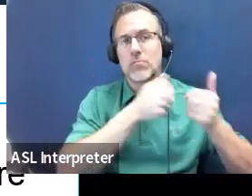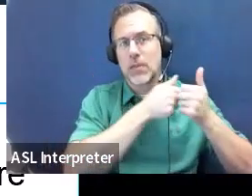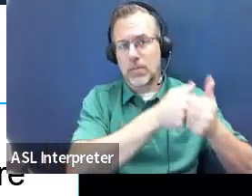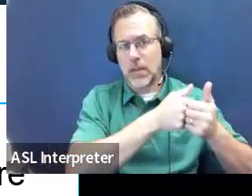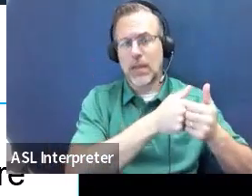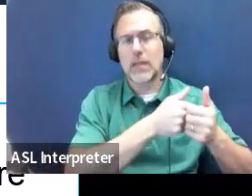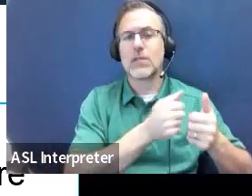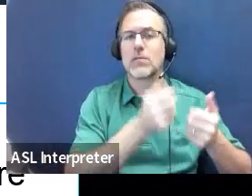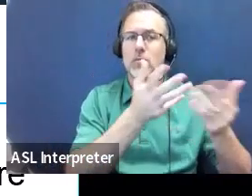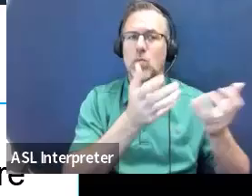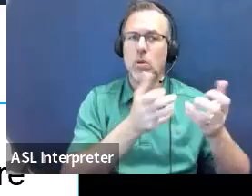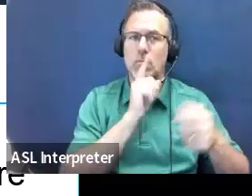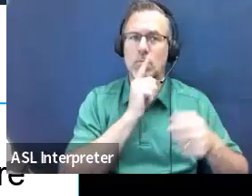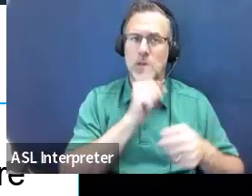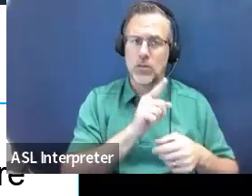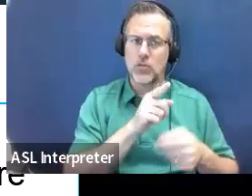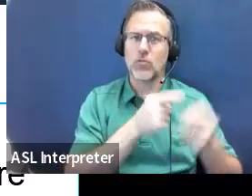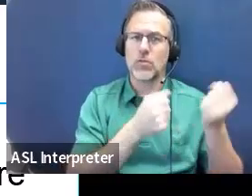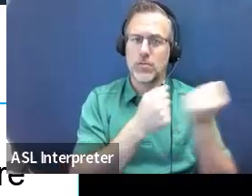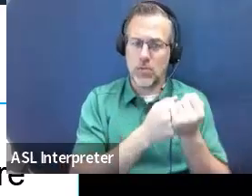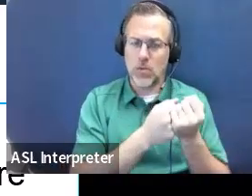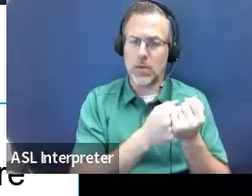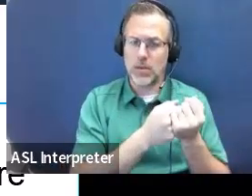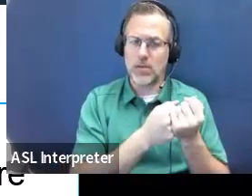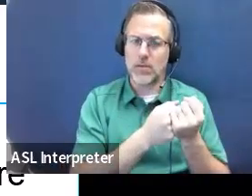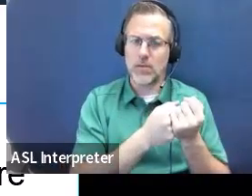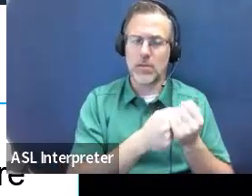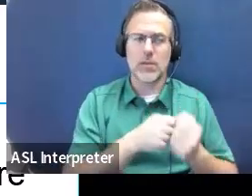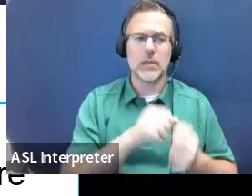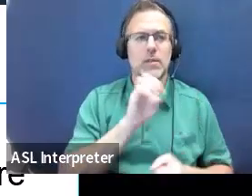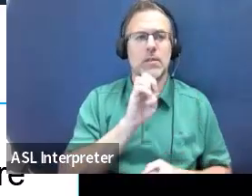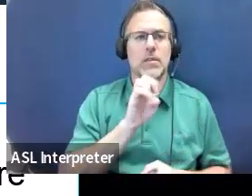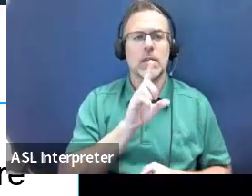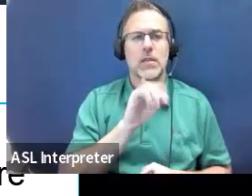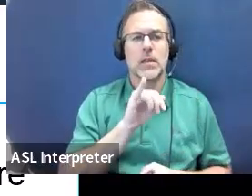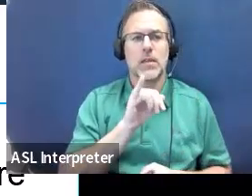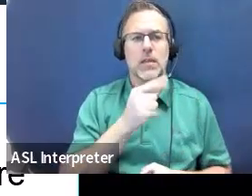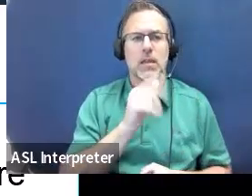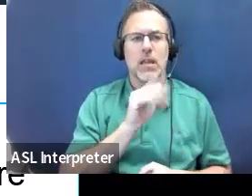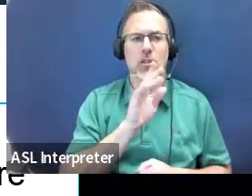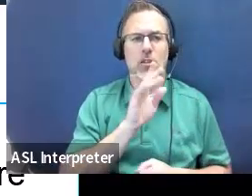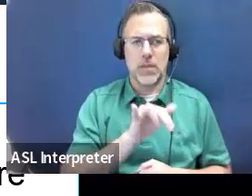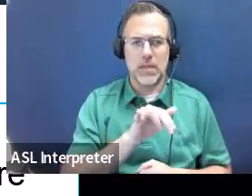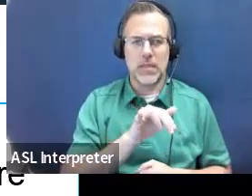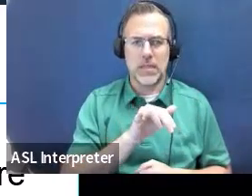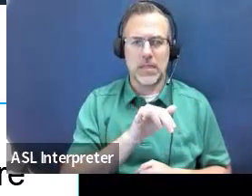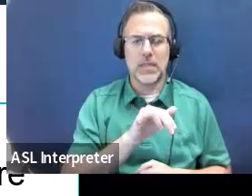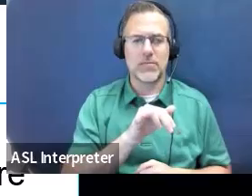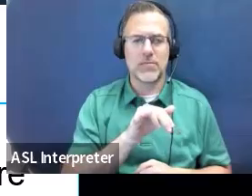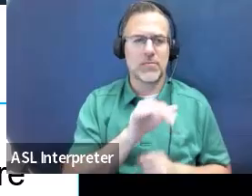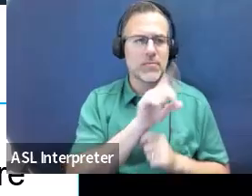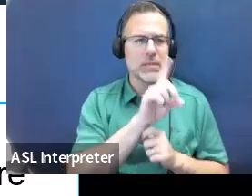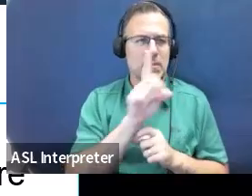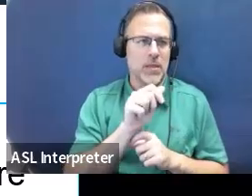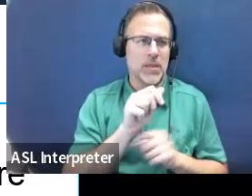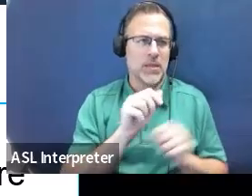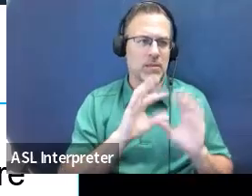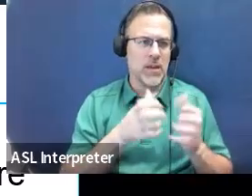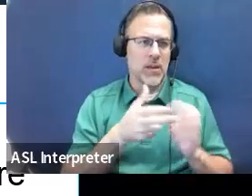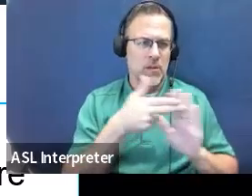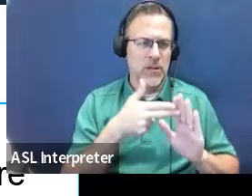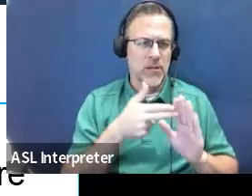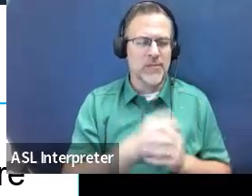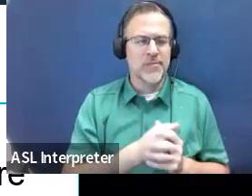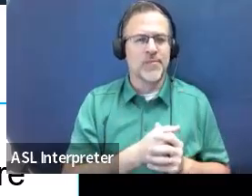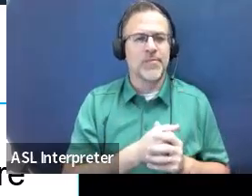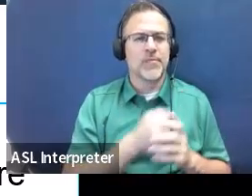support the eligibility discussion or that the disability category that's identified for that student. Make